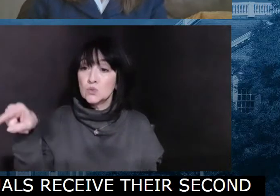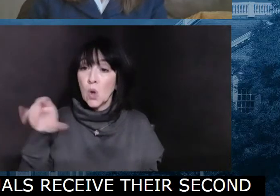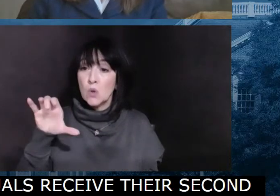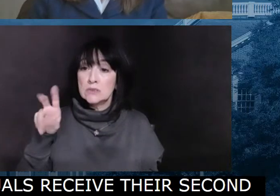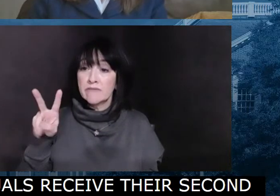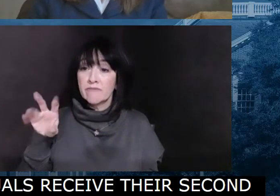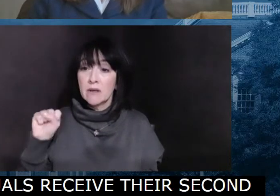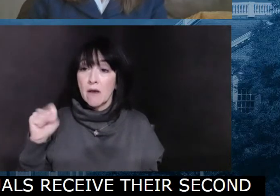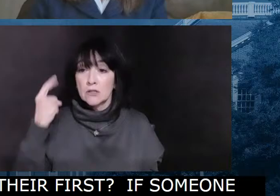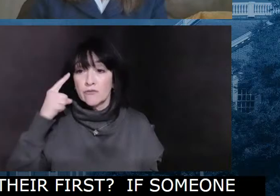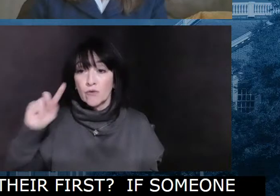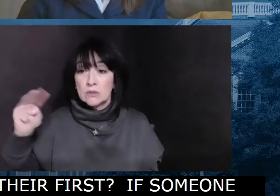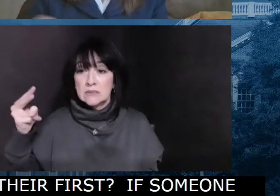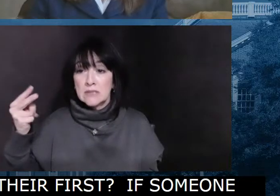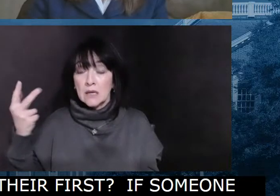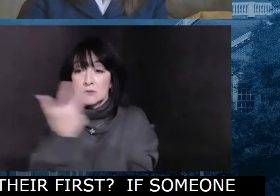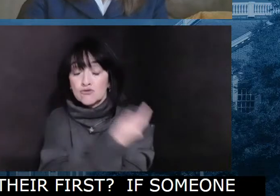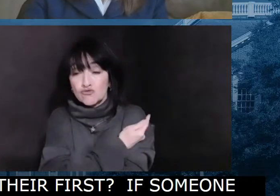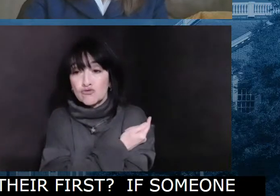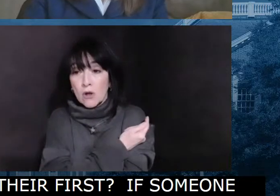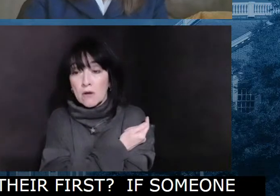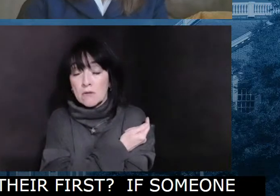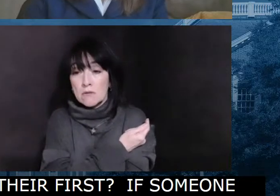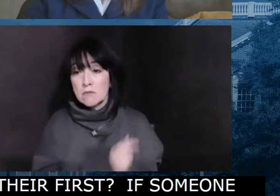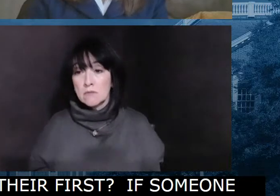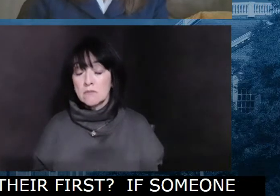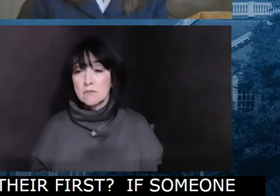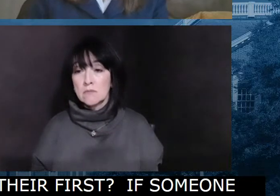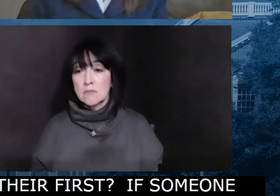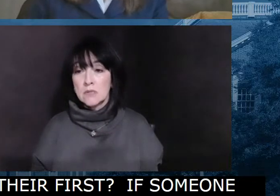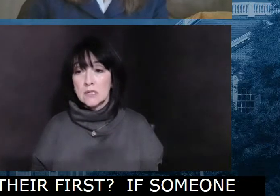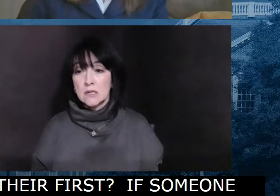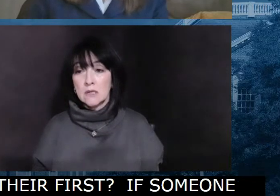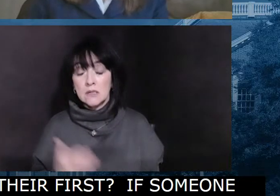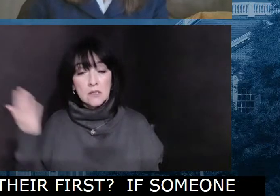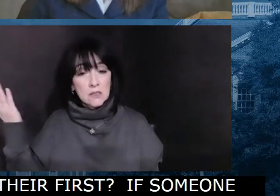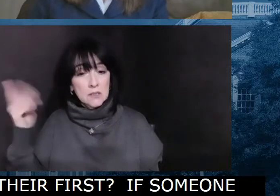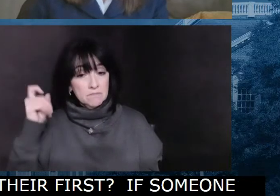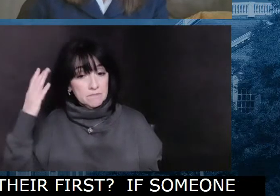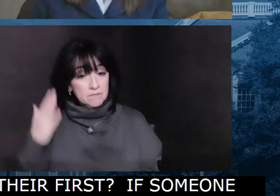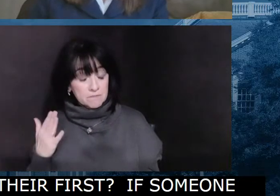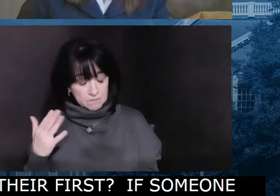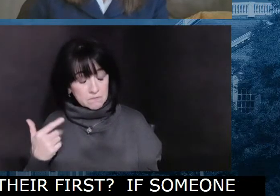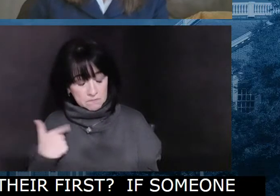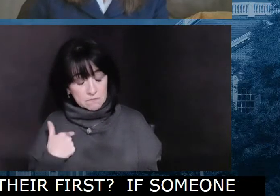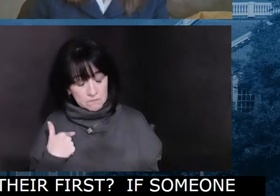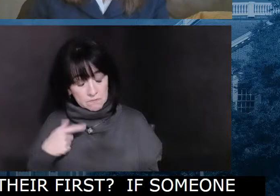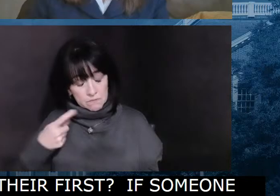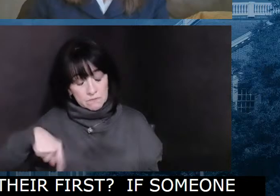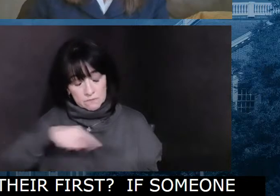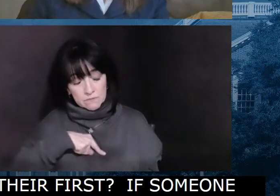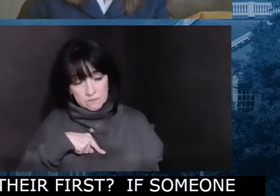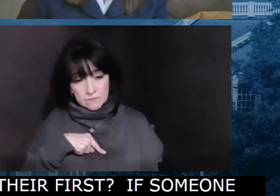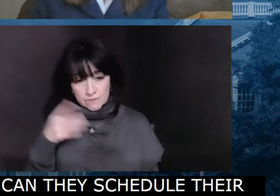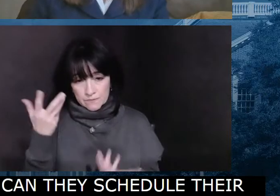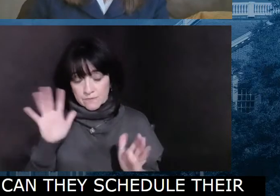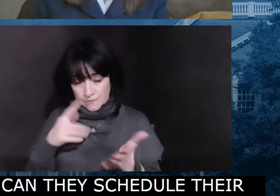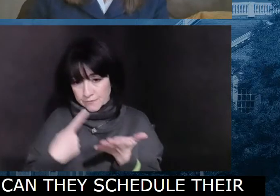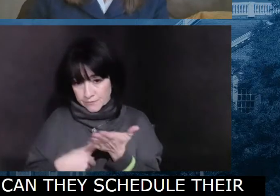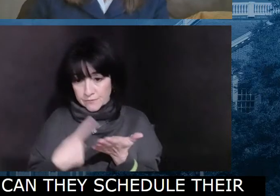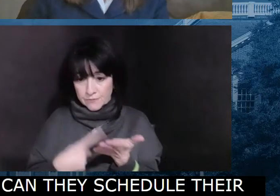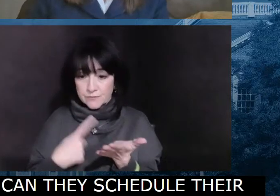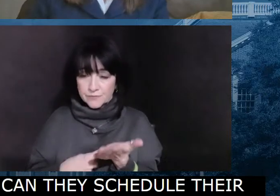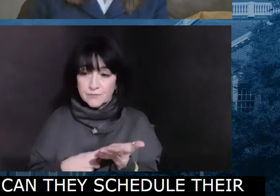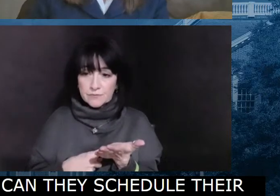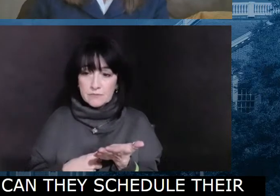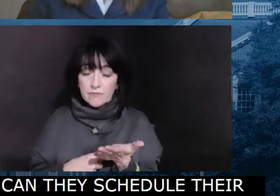second? So we talked a lot about that, and I'll turn it right over to Dr. Rattay, but the idea is to get your second